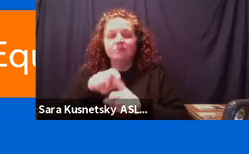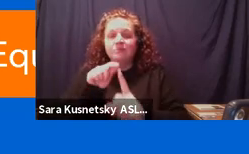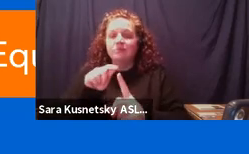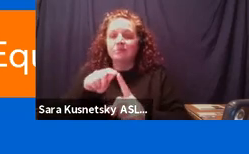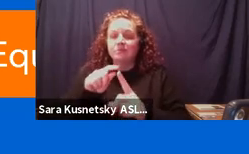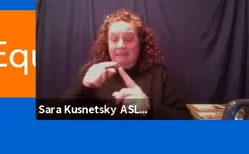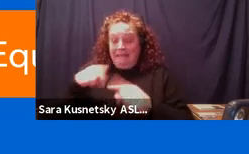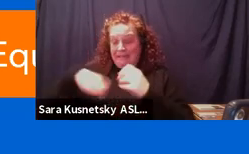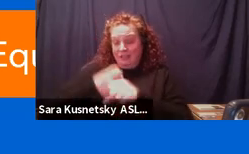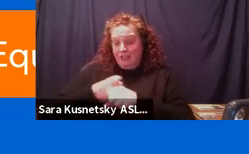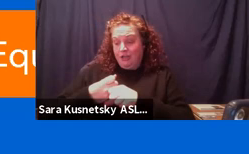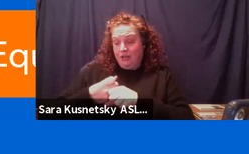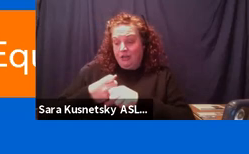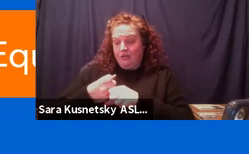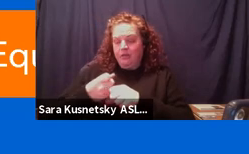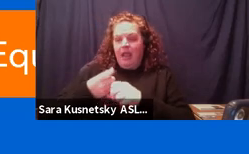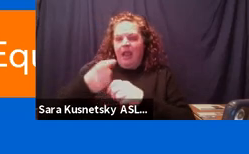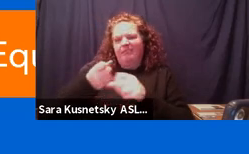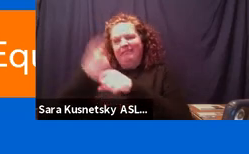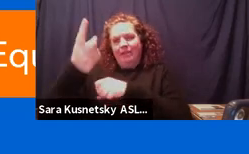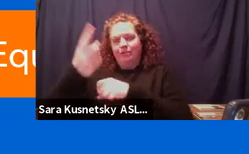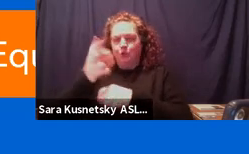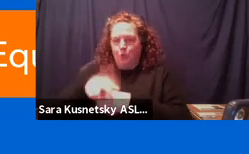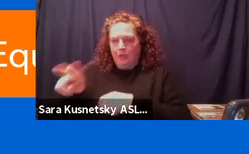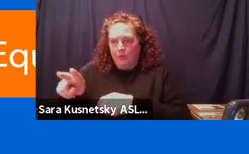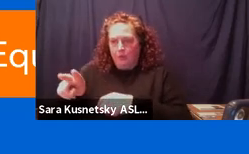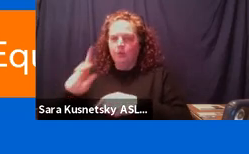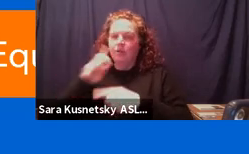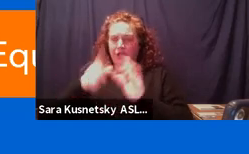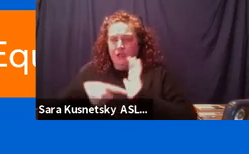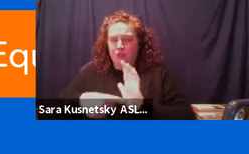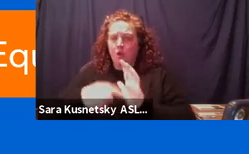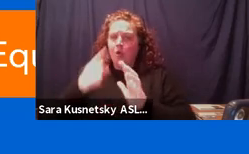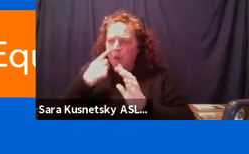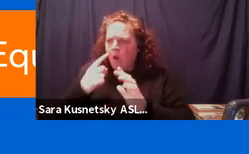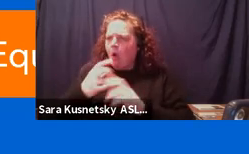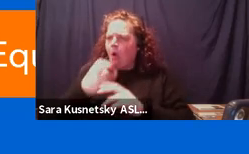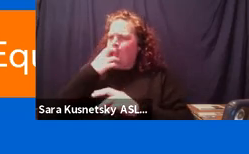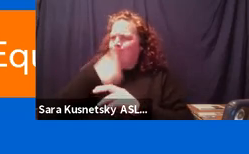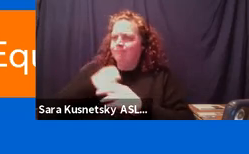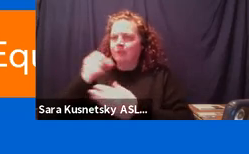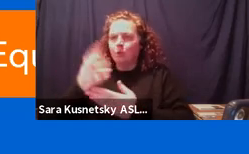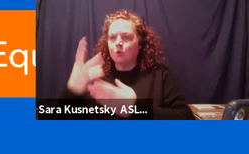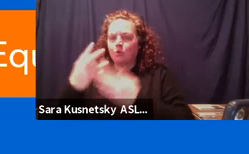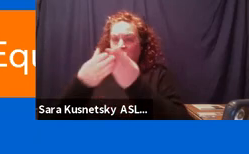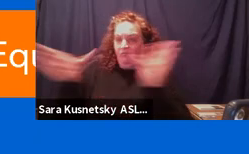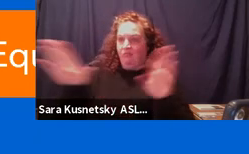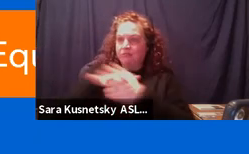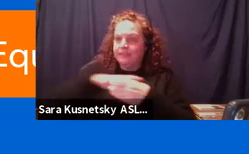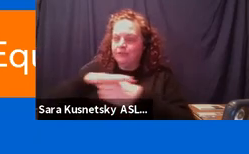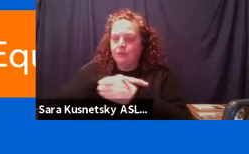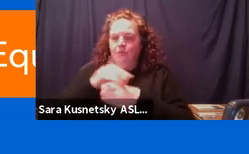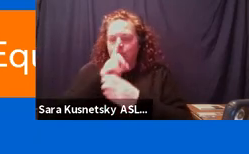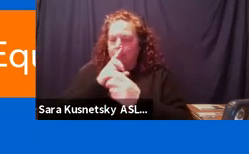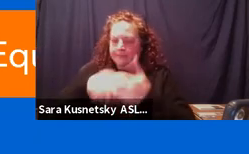fiscal year 22 investments to show that overall, this investment in social workers across the district was rooted in an effort